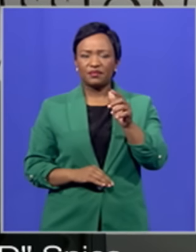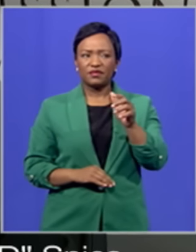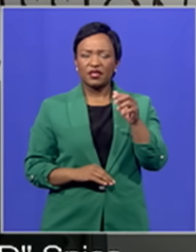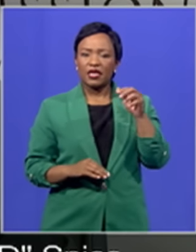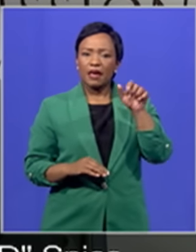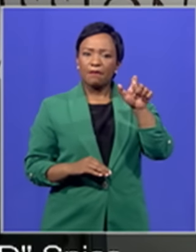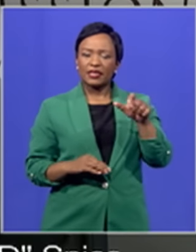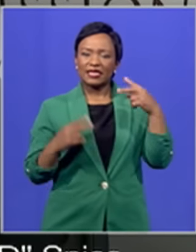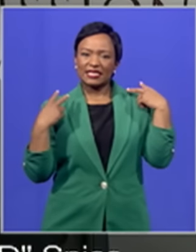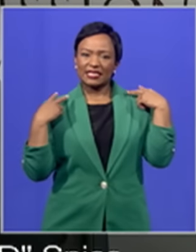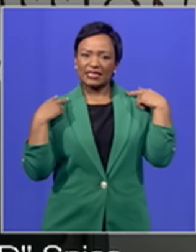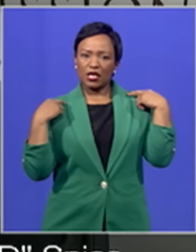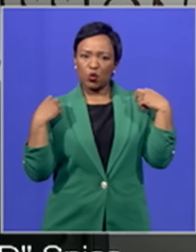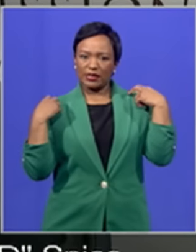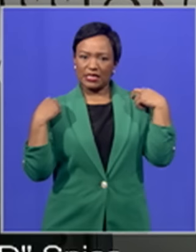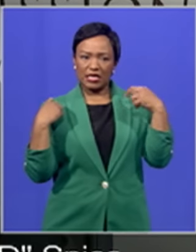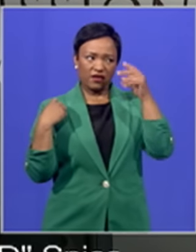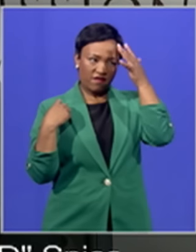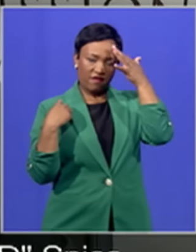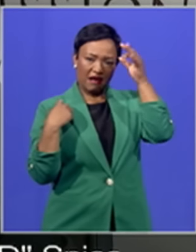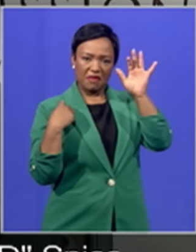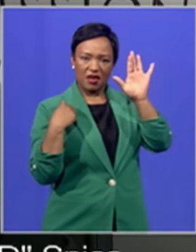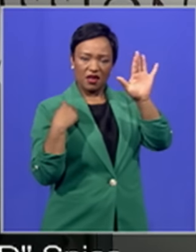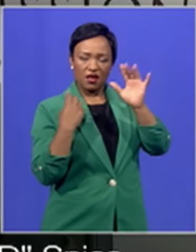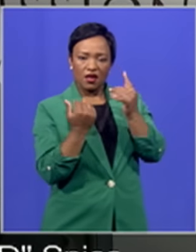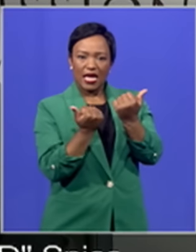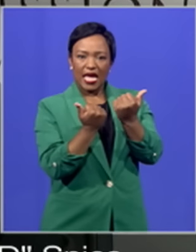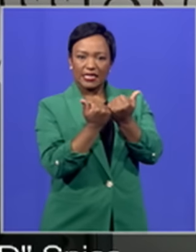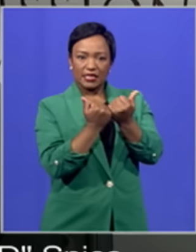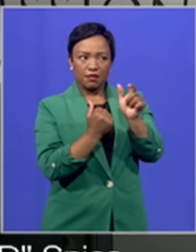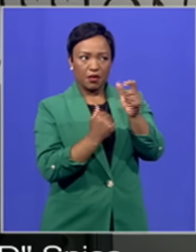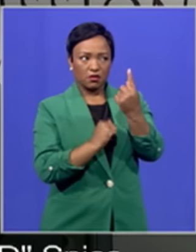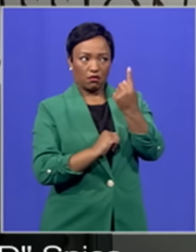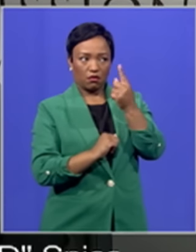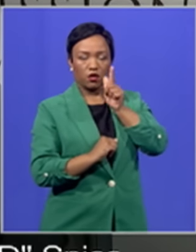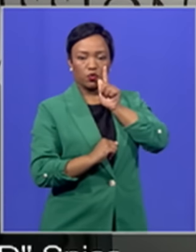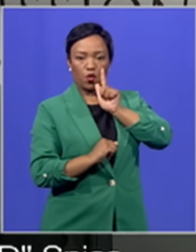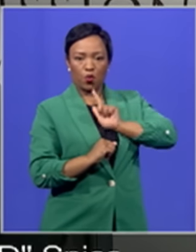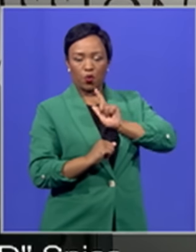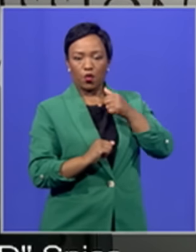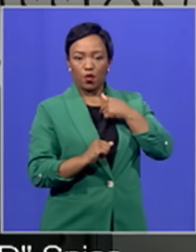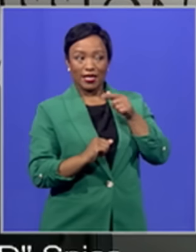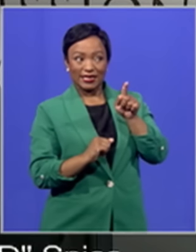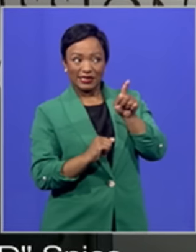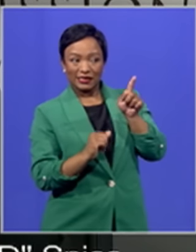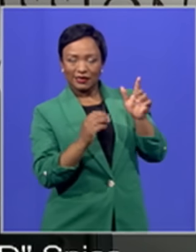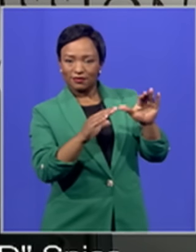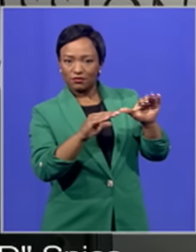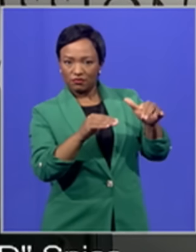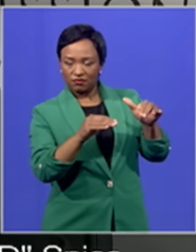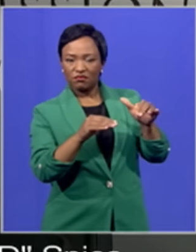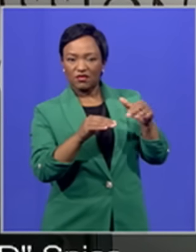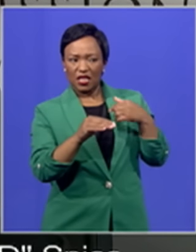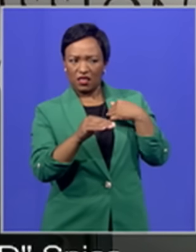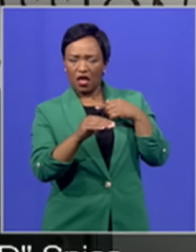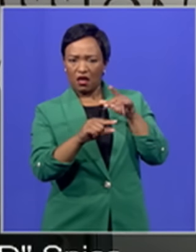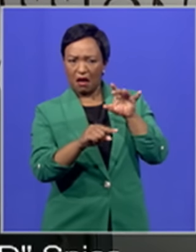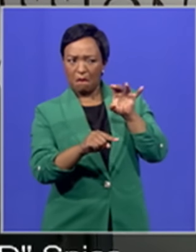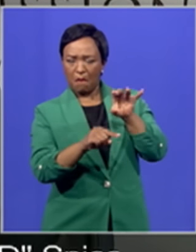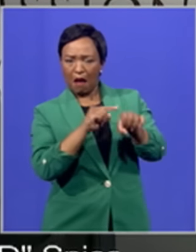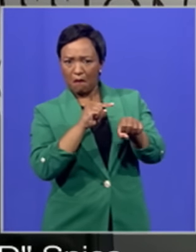Agency, and he is stating to me that they, a State Security Agency, have picked up that there are